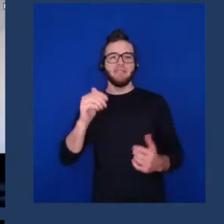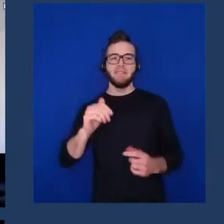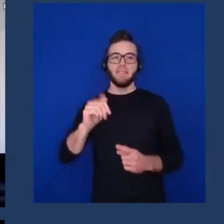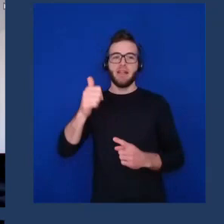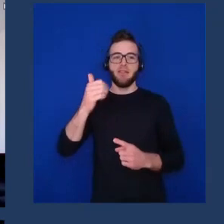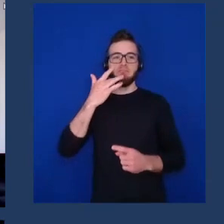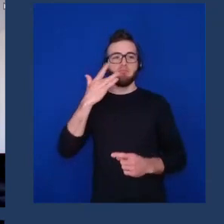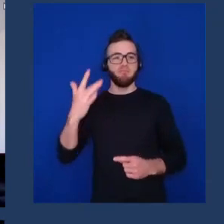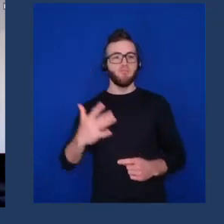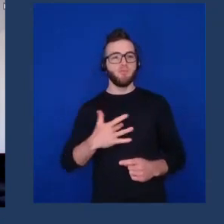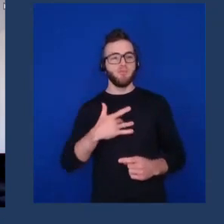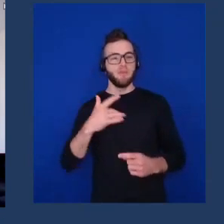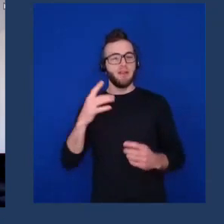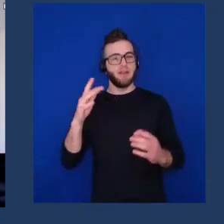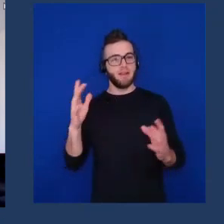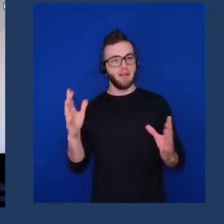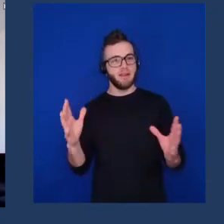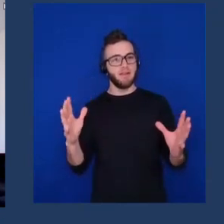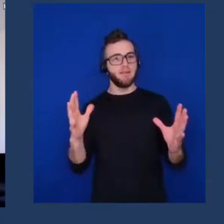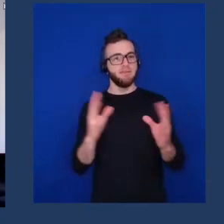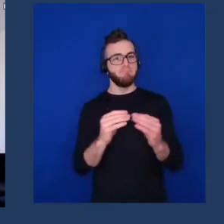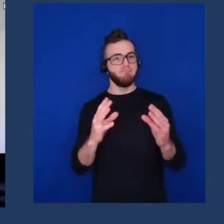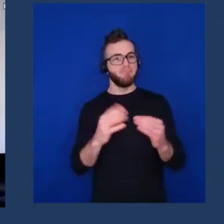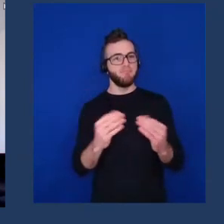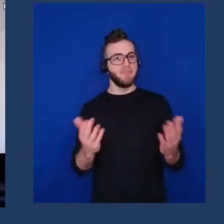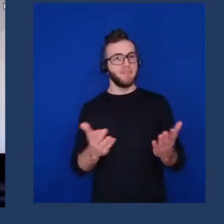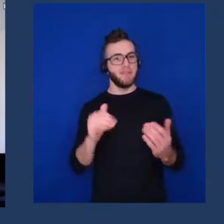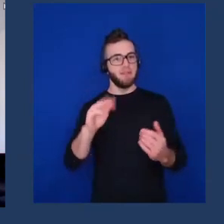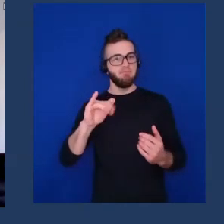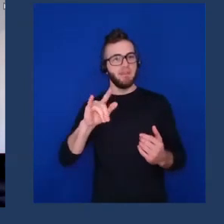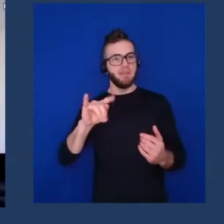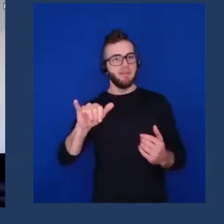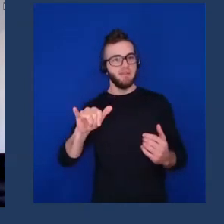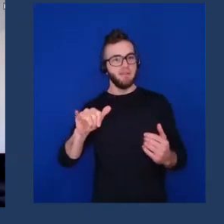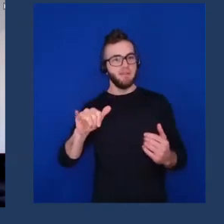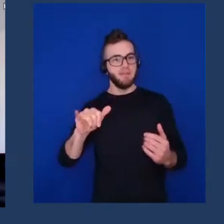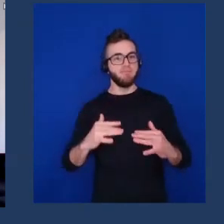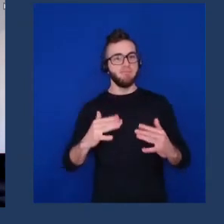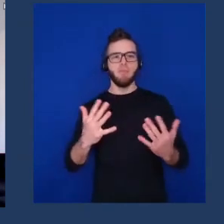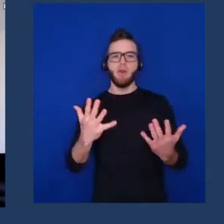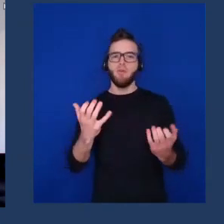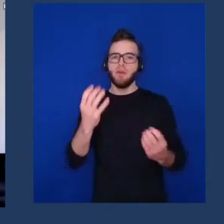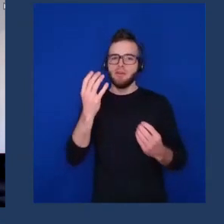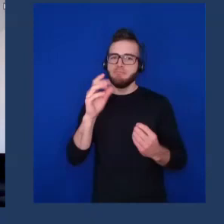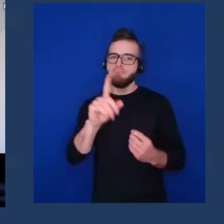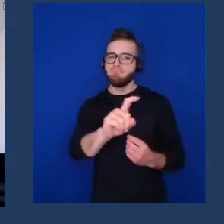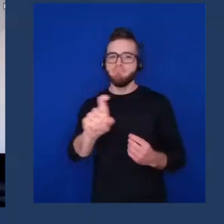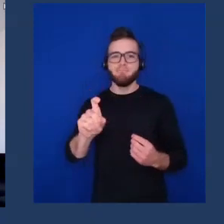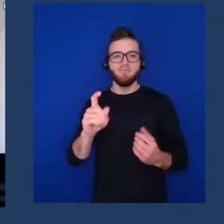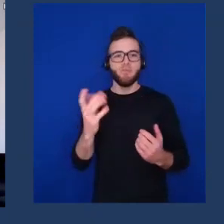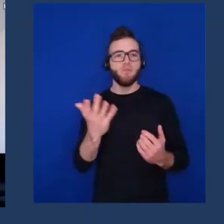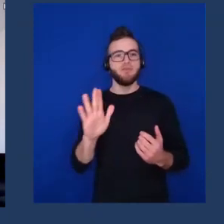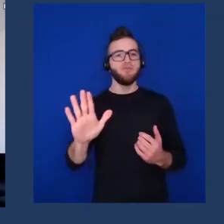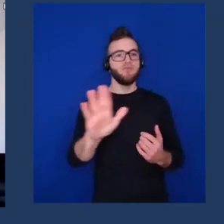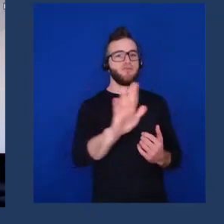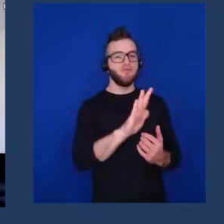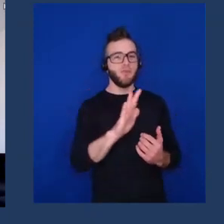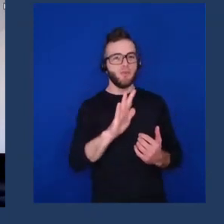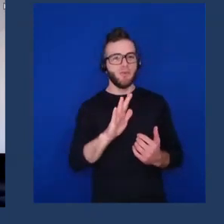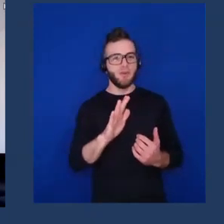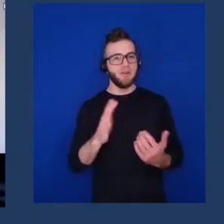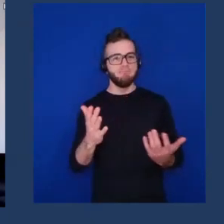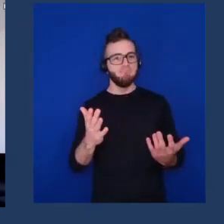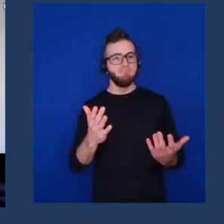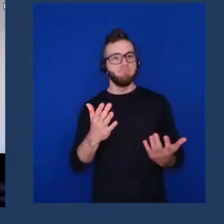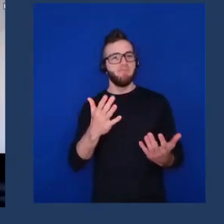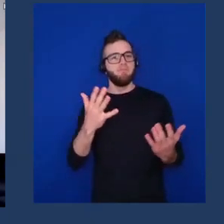of you what your favorite birthday memory is, whether it has to do with the Ability Summit or not. That's totally cool. John, we're